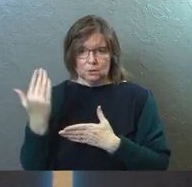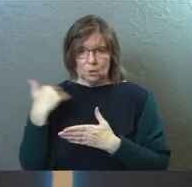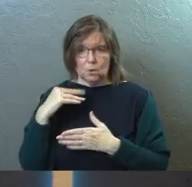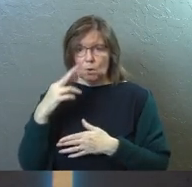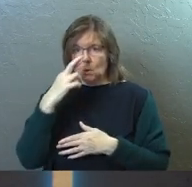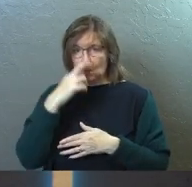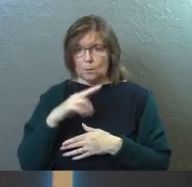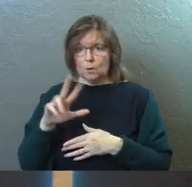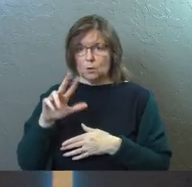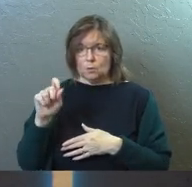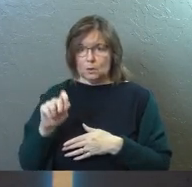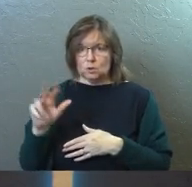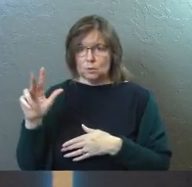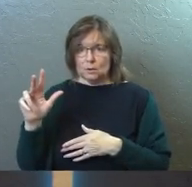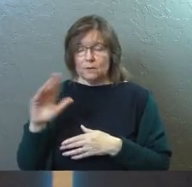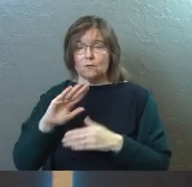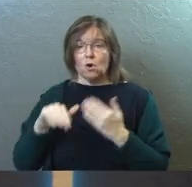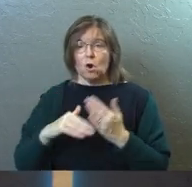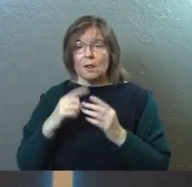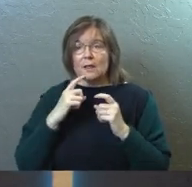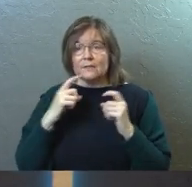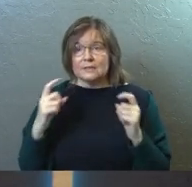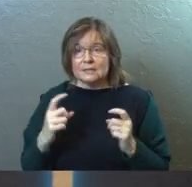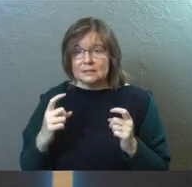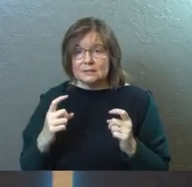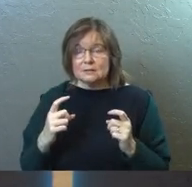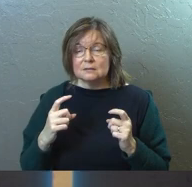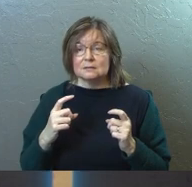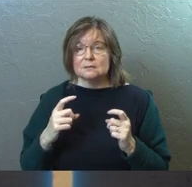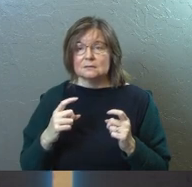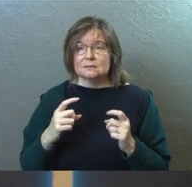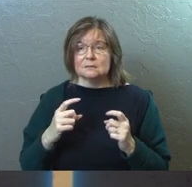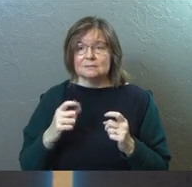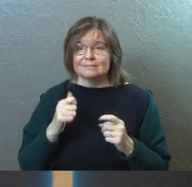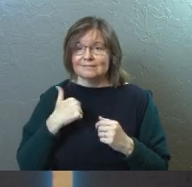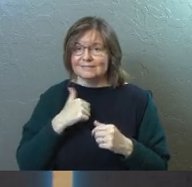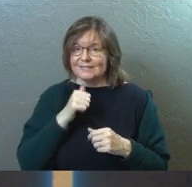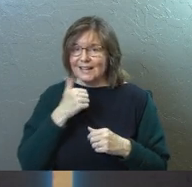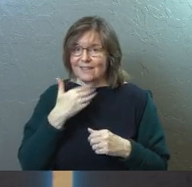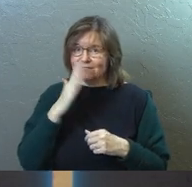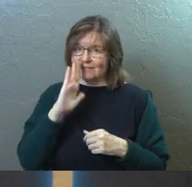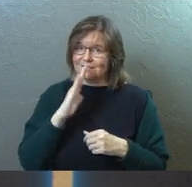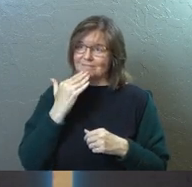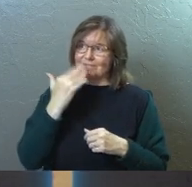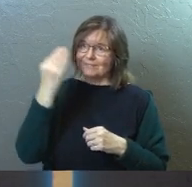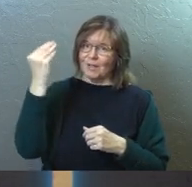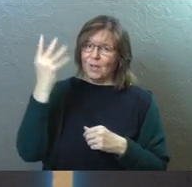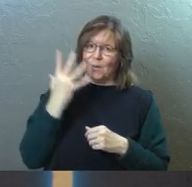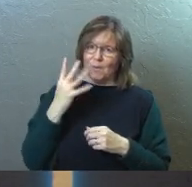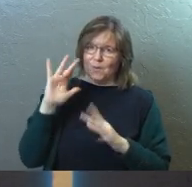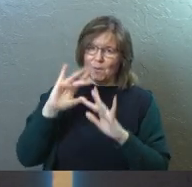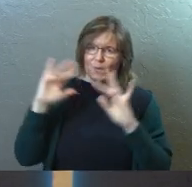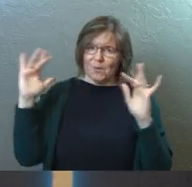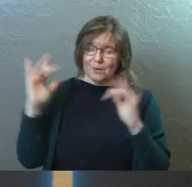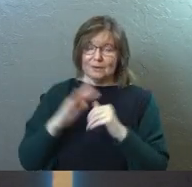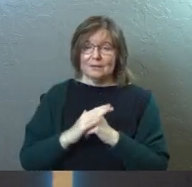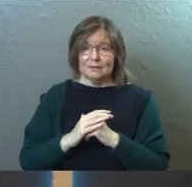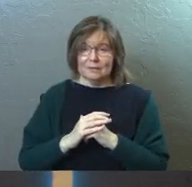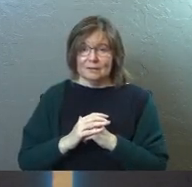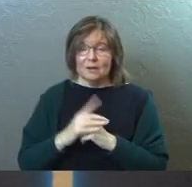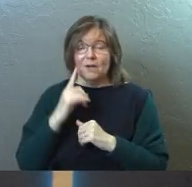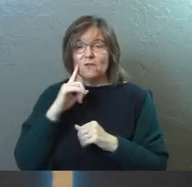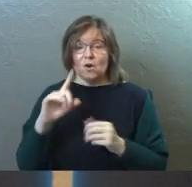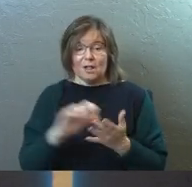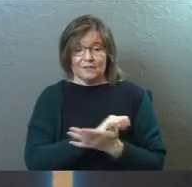Romans 3:23, for all have sinned and fall short of God's glory. For all have wrecked